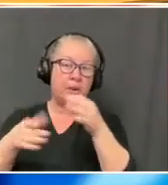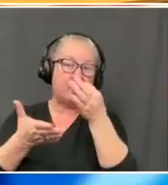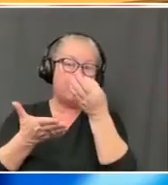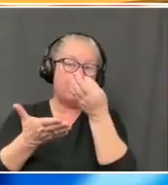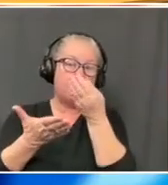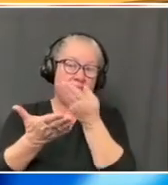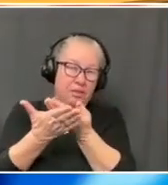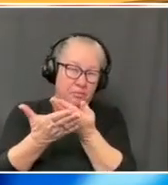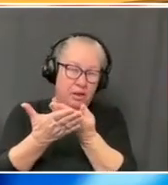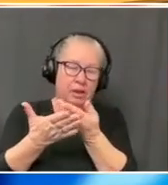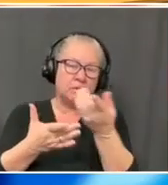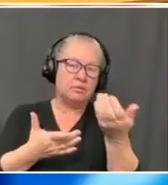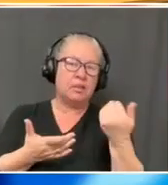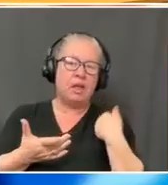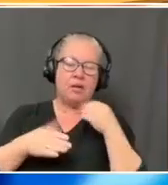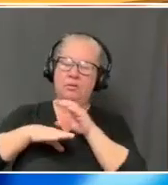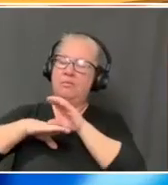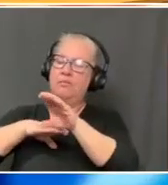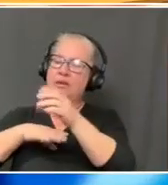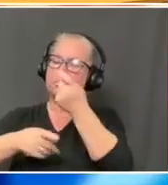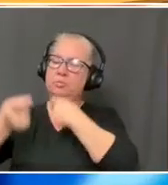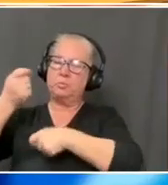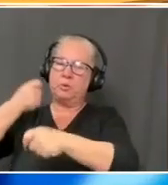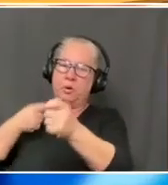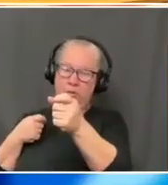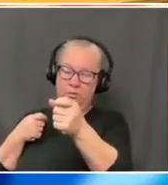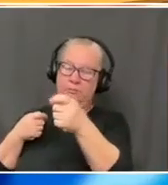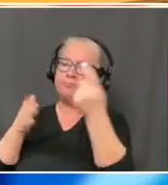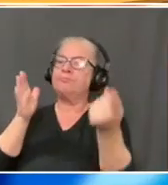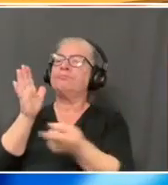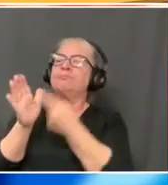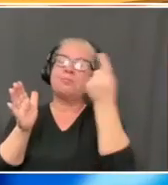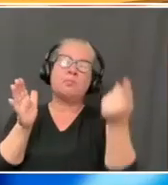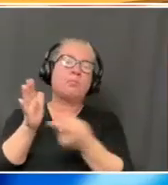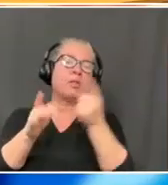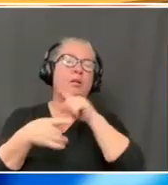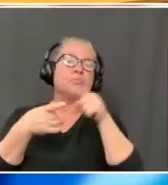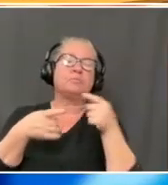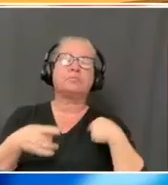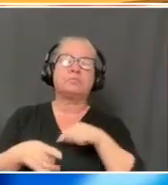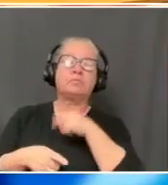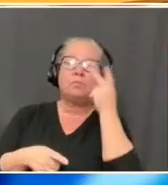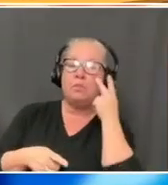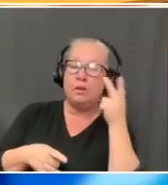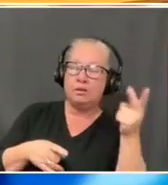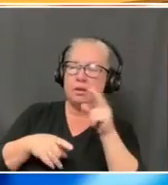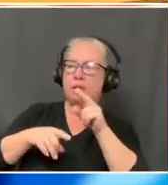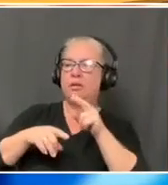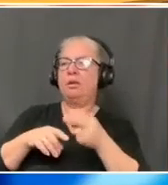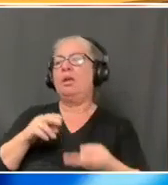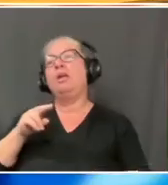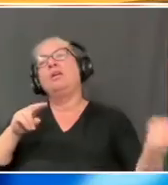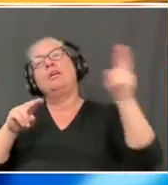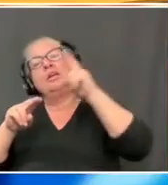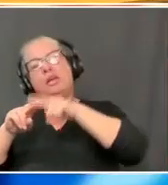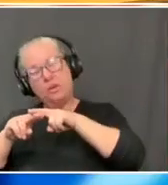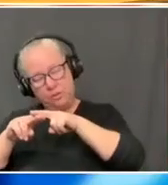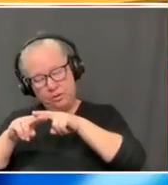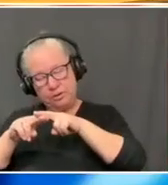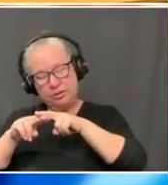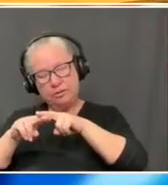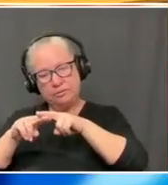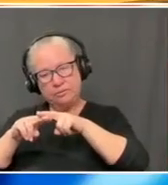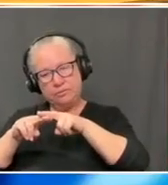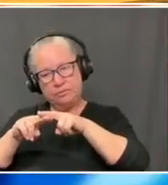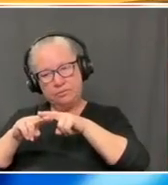investment returns. And sometimes when we're seeing large increases in investment earnings in the marketplace, like we've seen over the